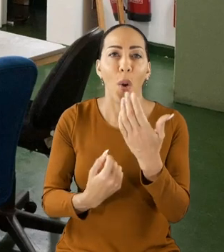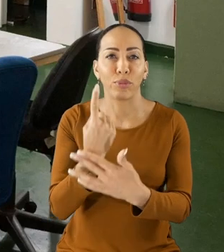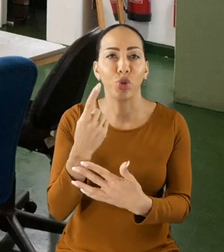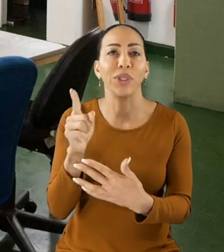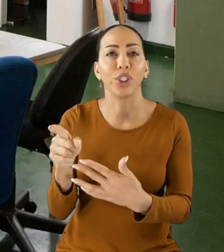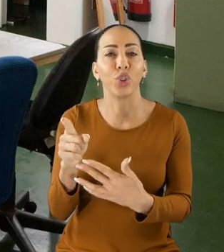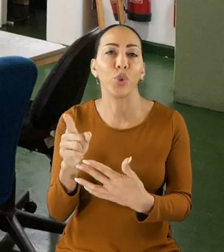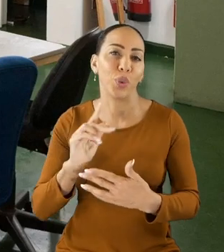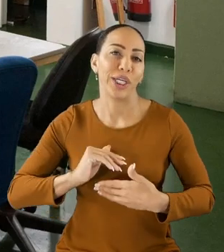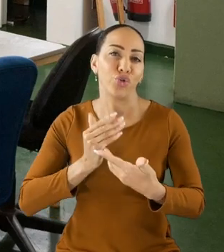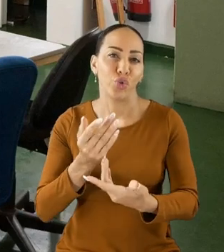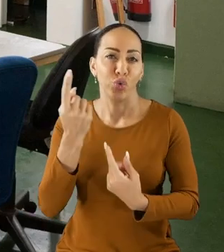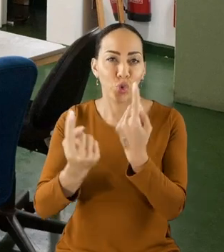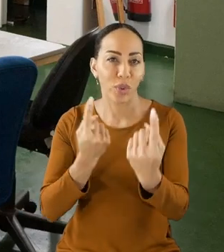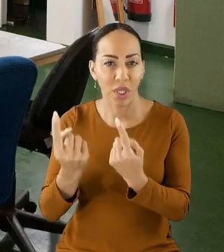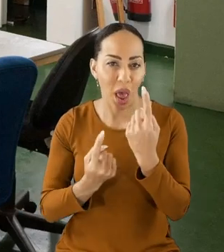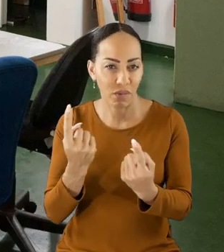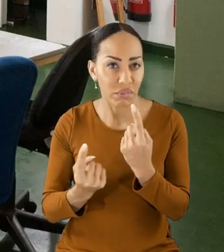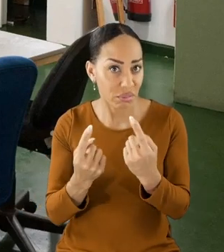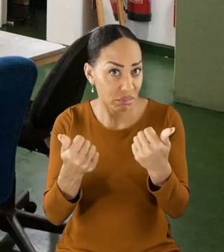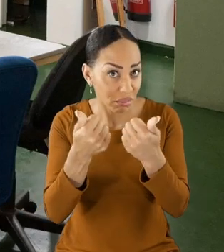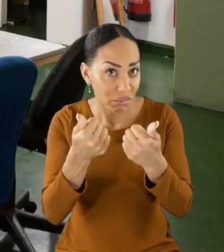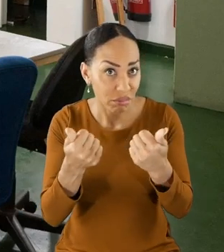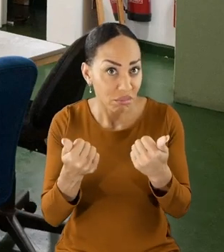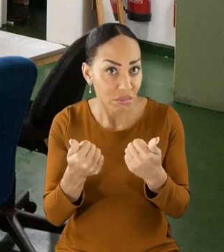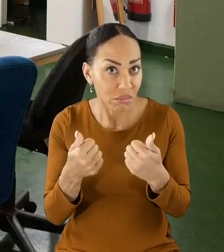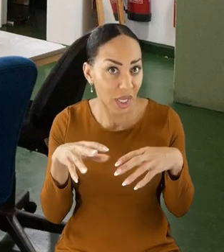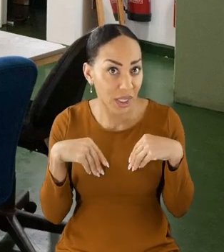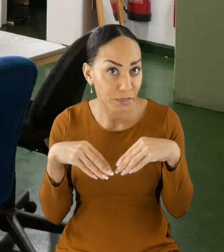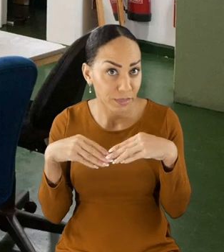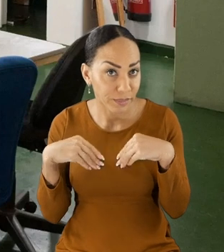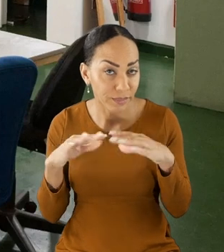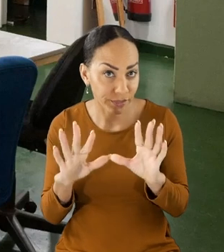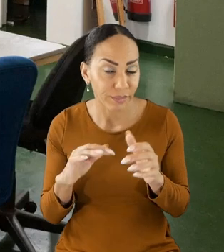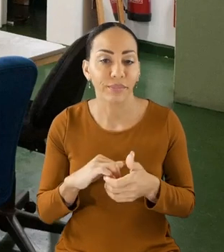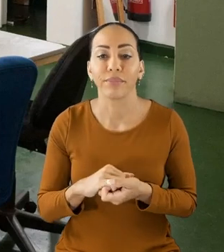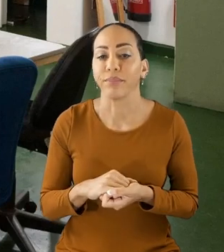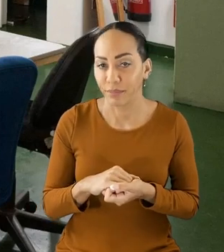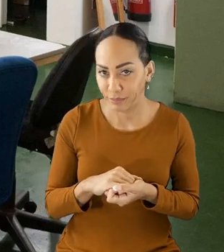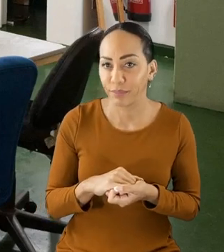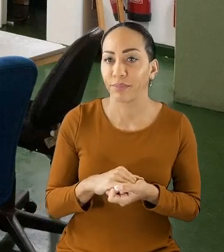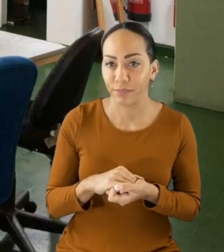presentations. Is that okay with everybody? We do little introductions to ourselves when we give our presentations.